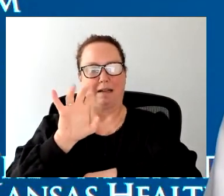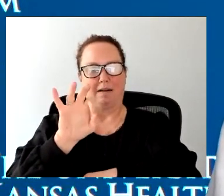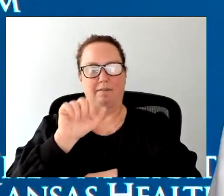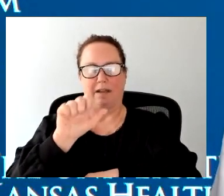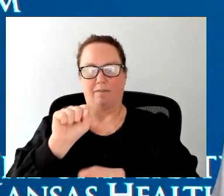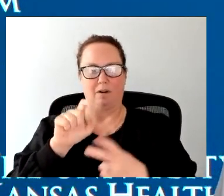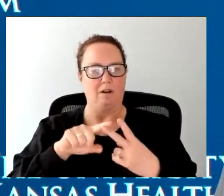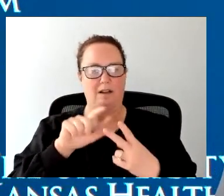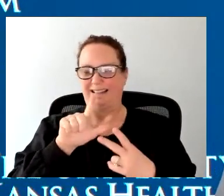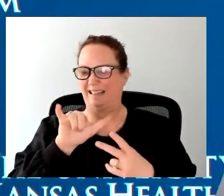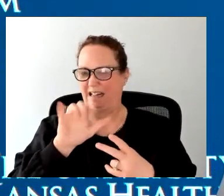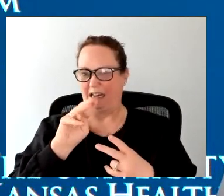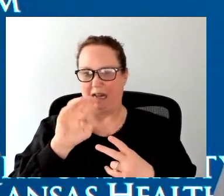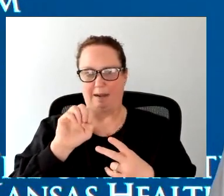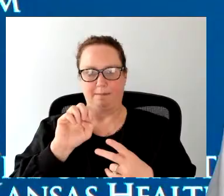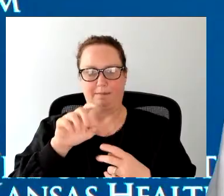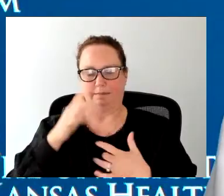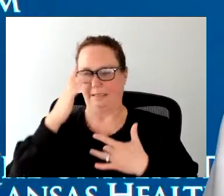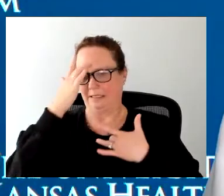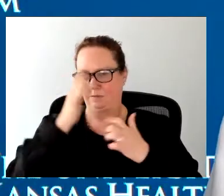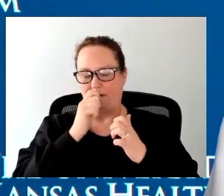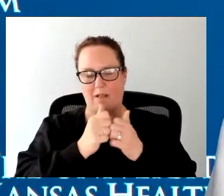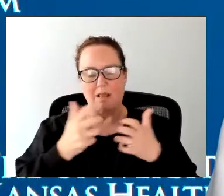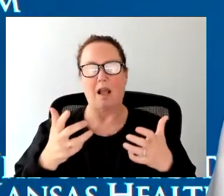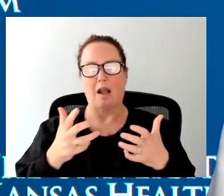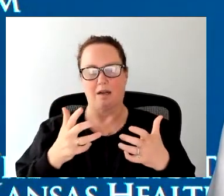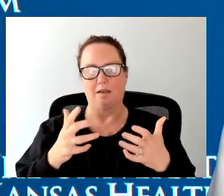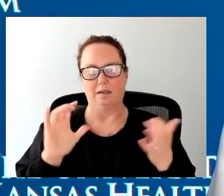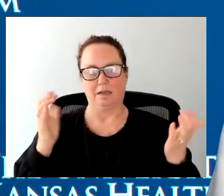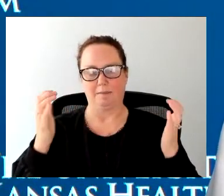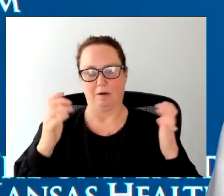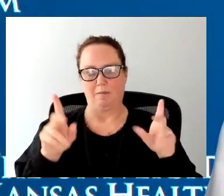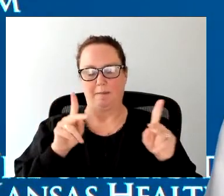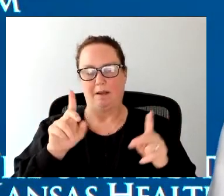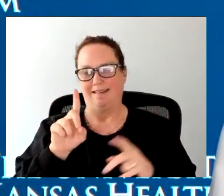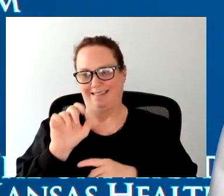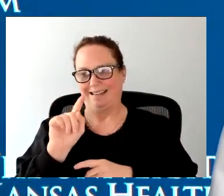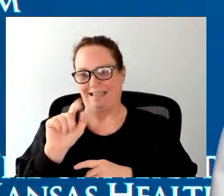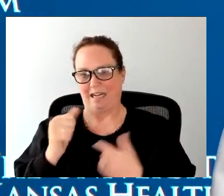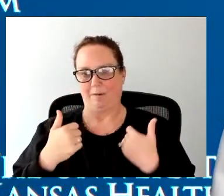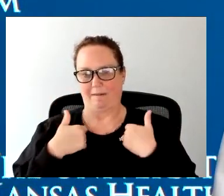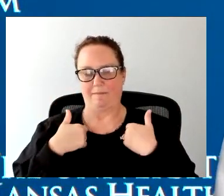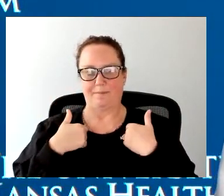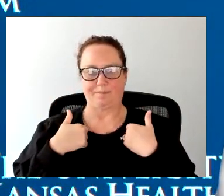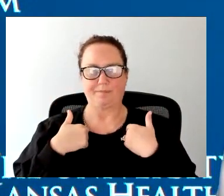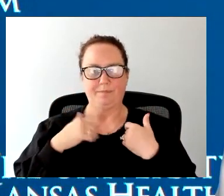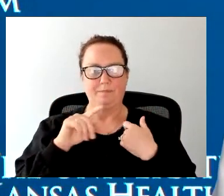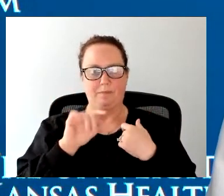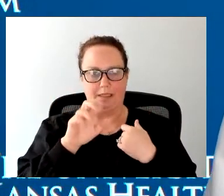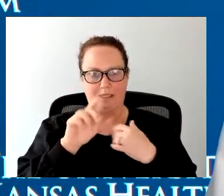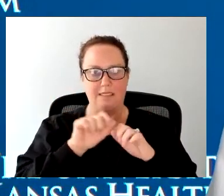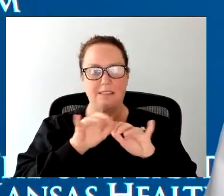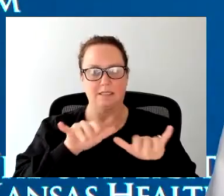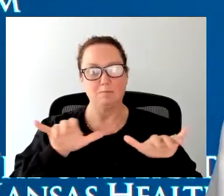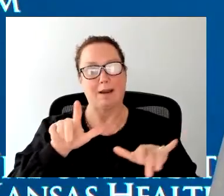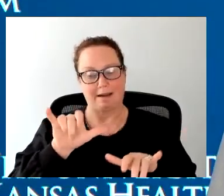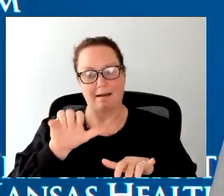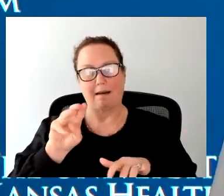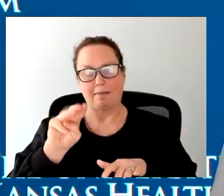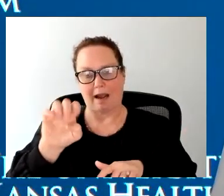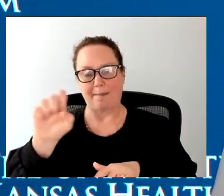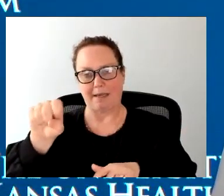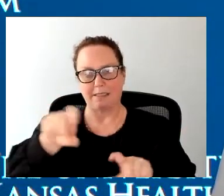disease, despite what people think, based on the best data that we have. We do have the ticks that spread Lyme disease, but those